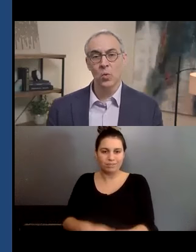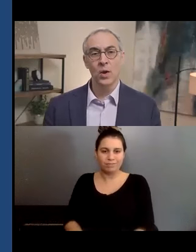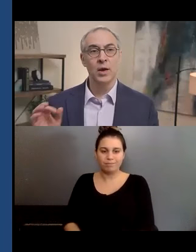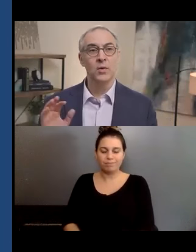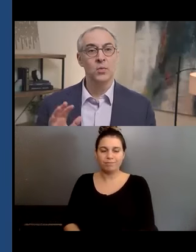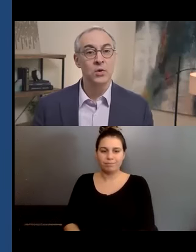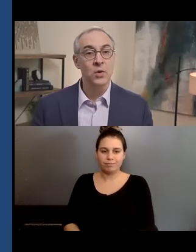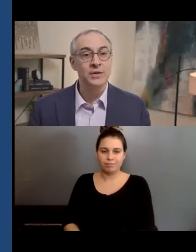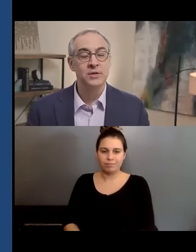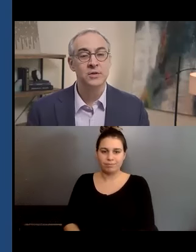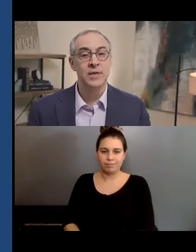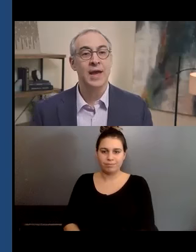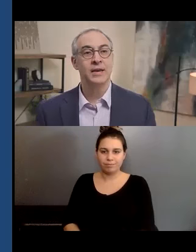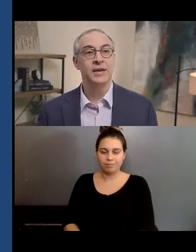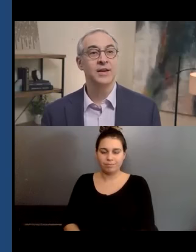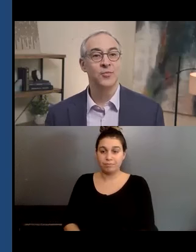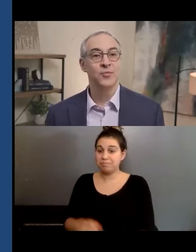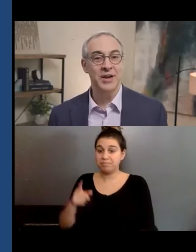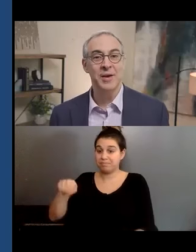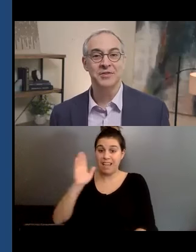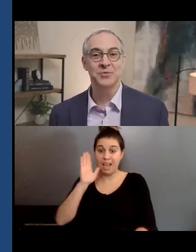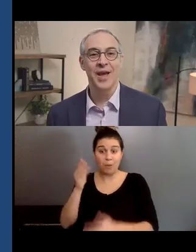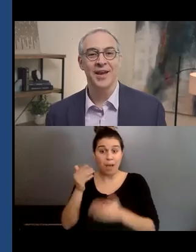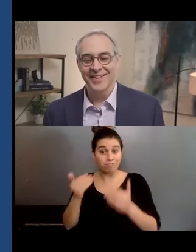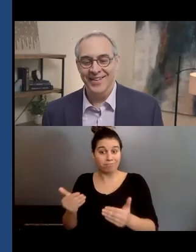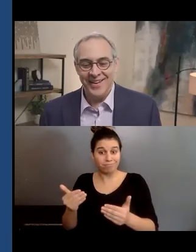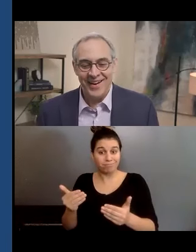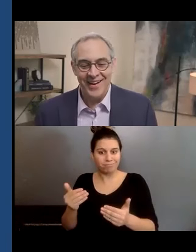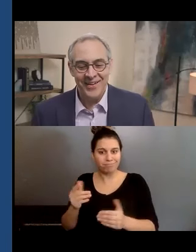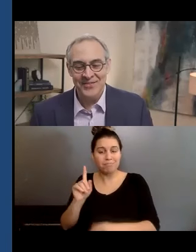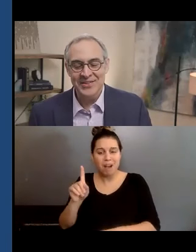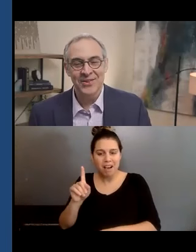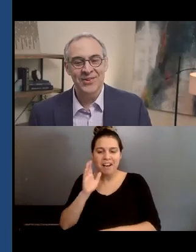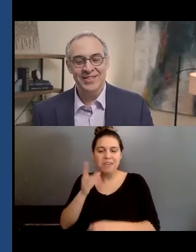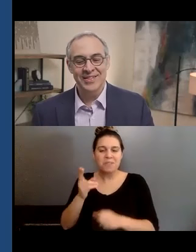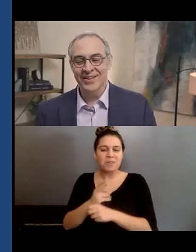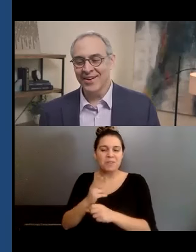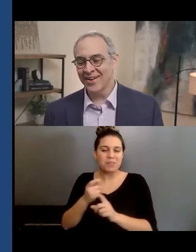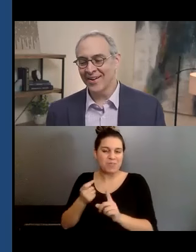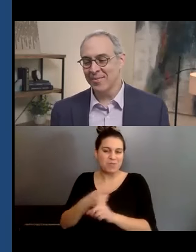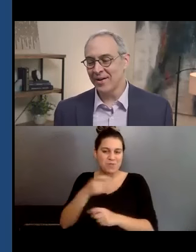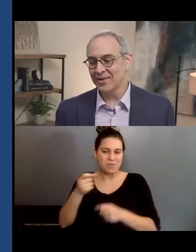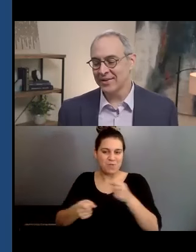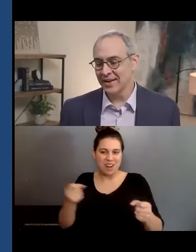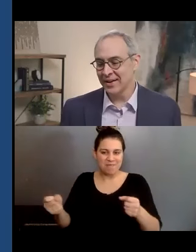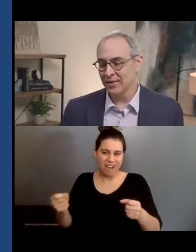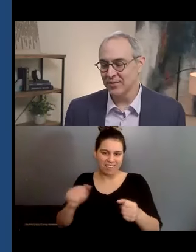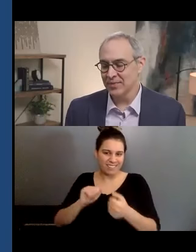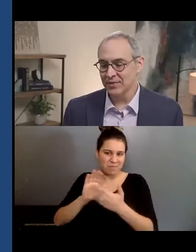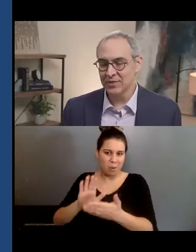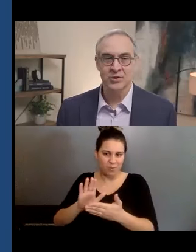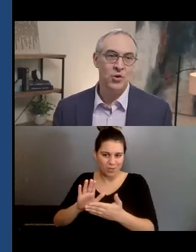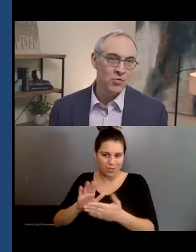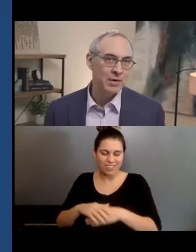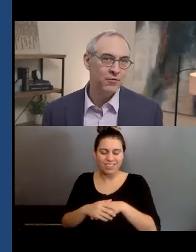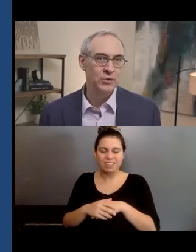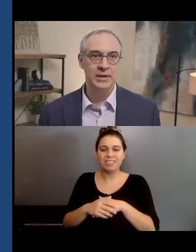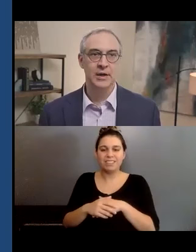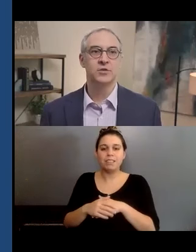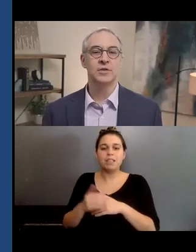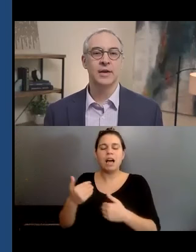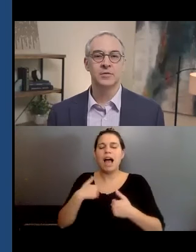so they're going to do that in a randomized way. So there are about, there's a total of